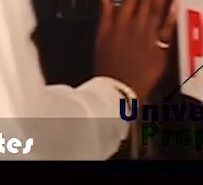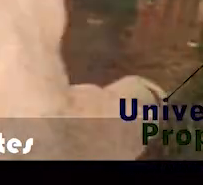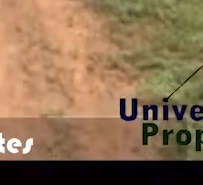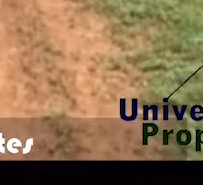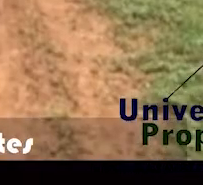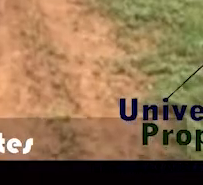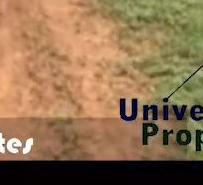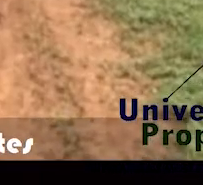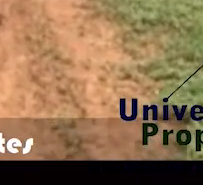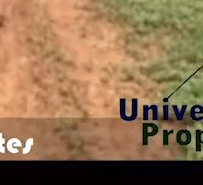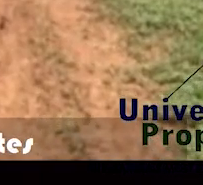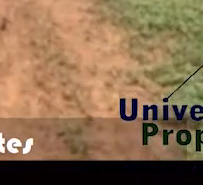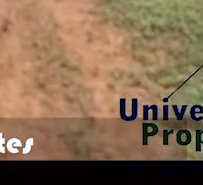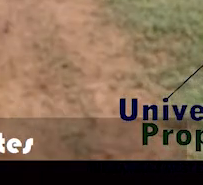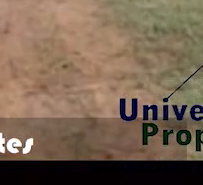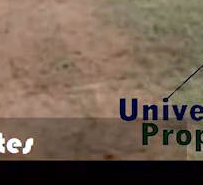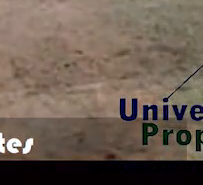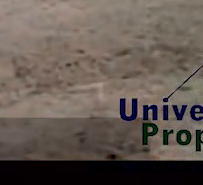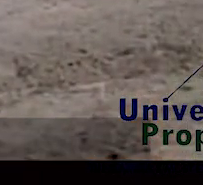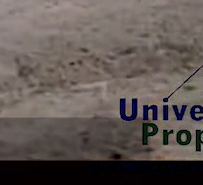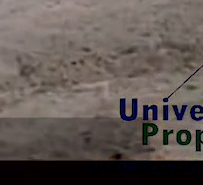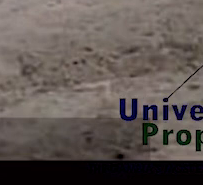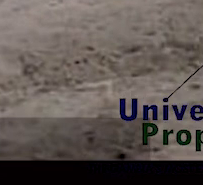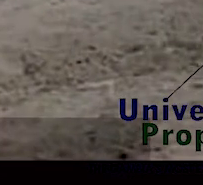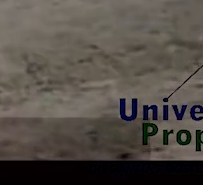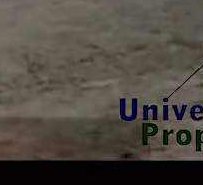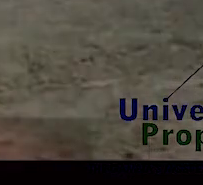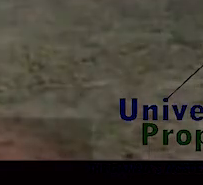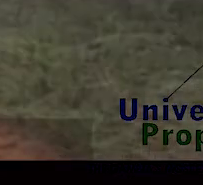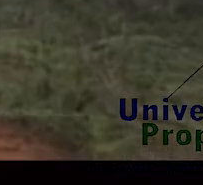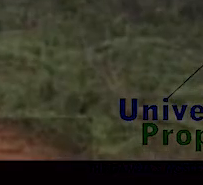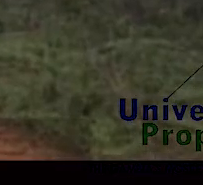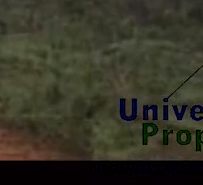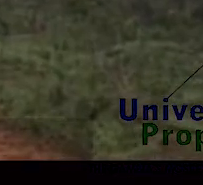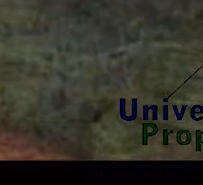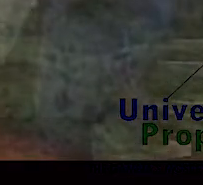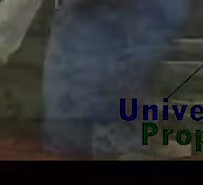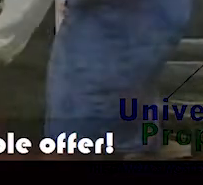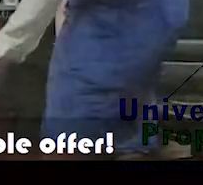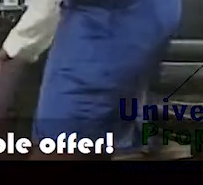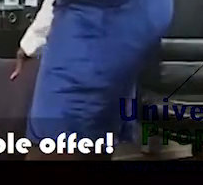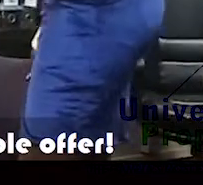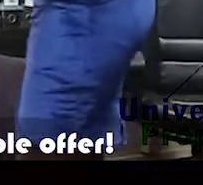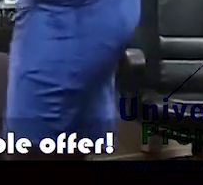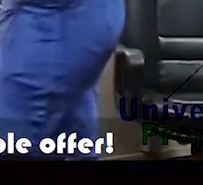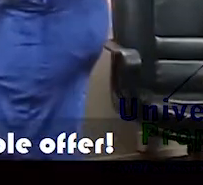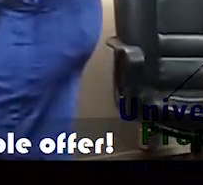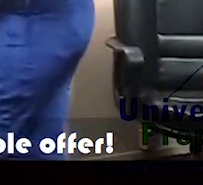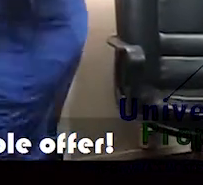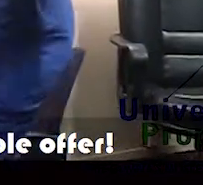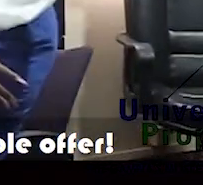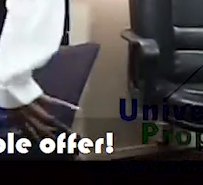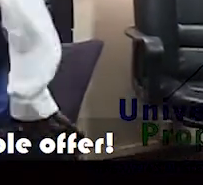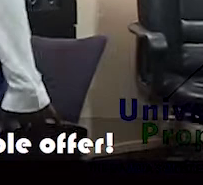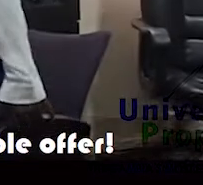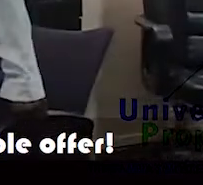homes, lands on our estates, property management, and construction, just at the right